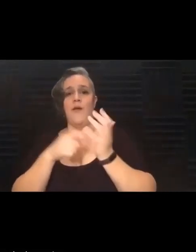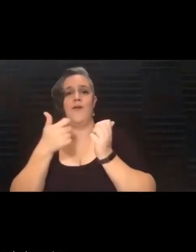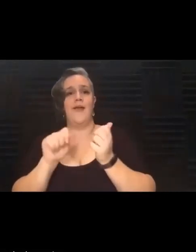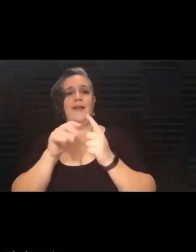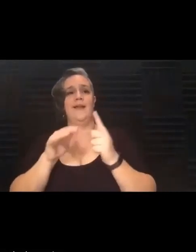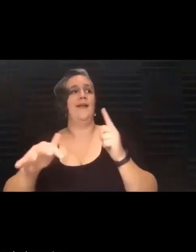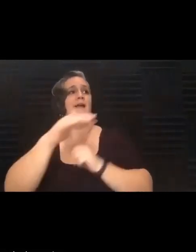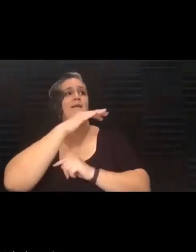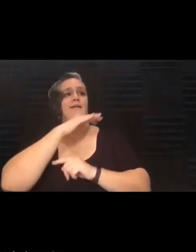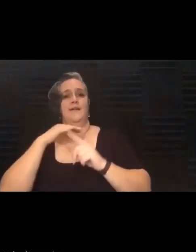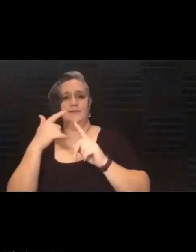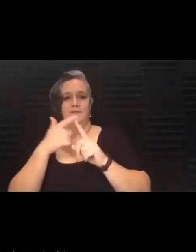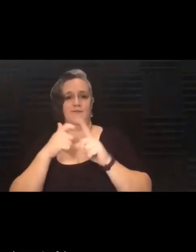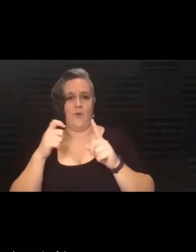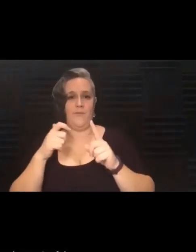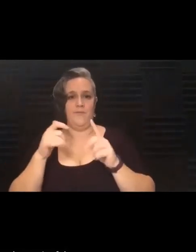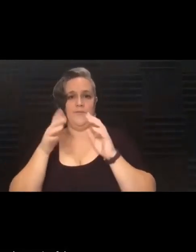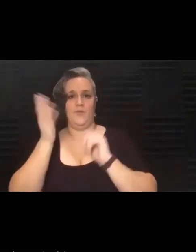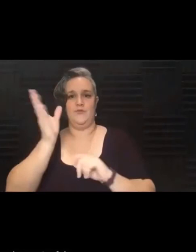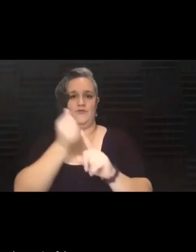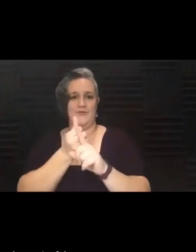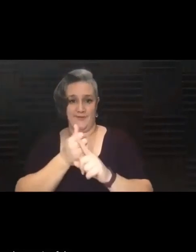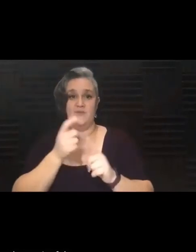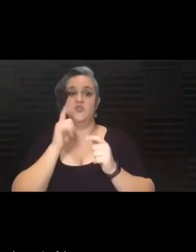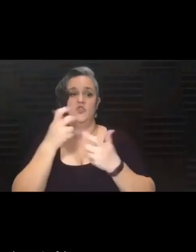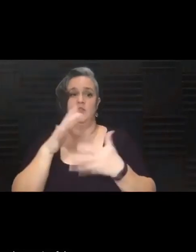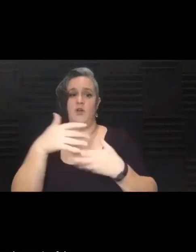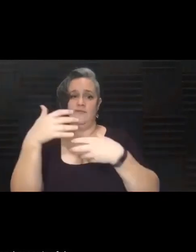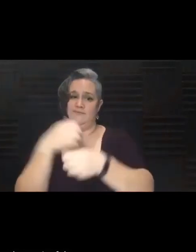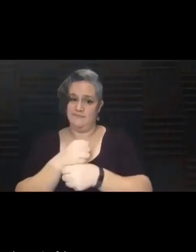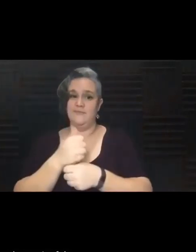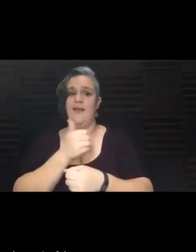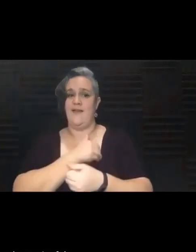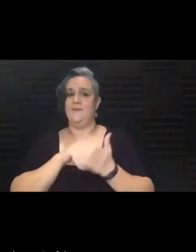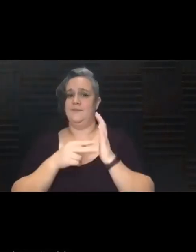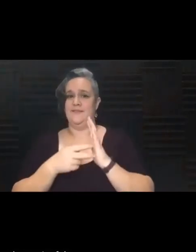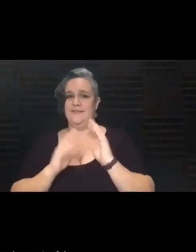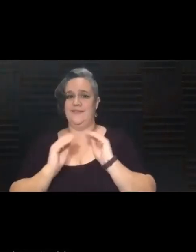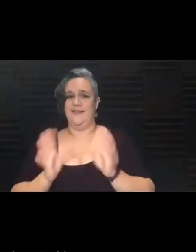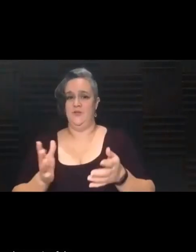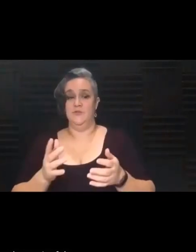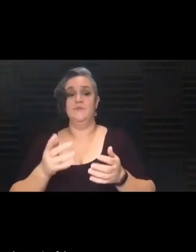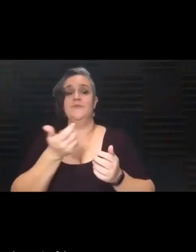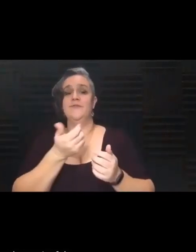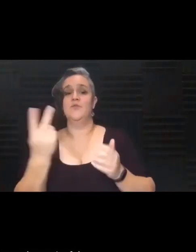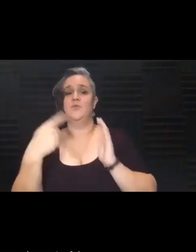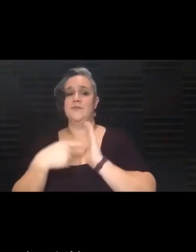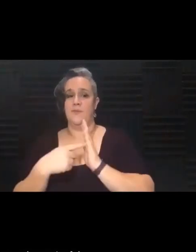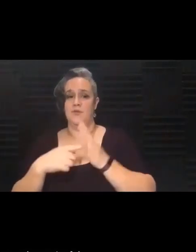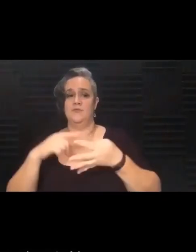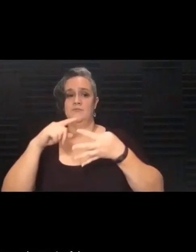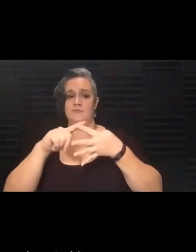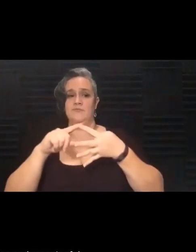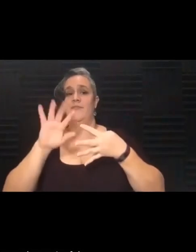presentation. So we always say that they should be concise and meaningful. I've given a couple examples here. Federal